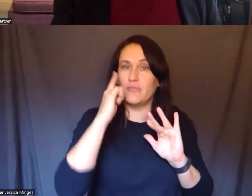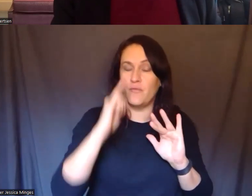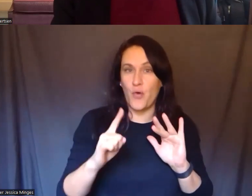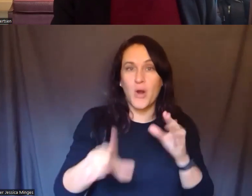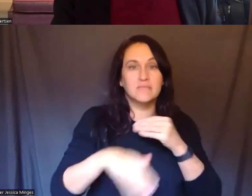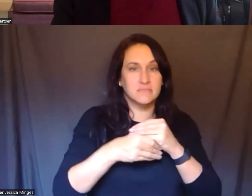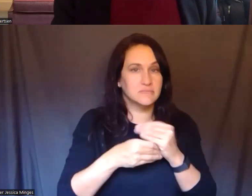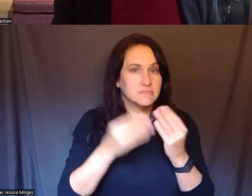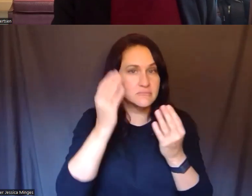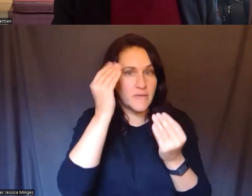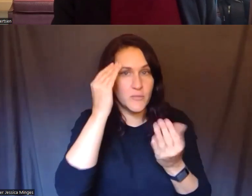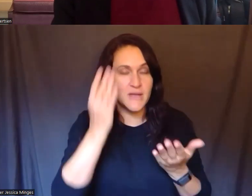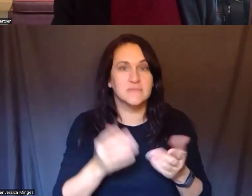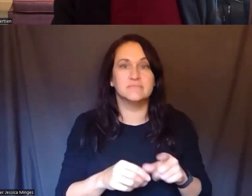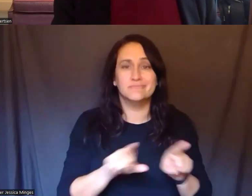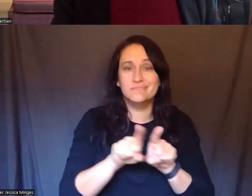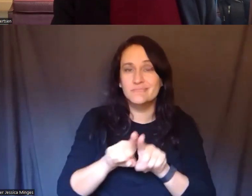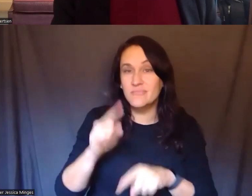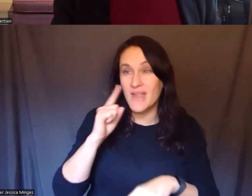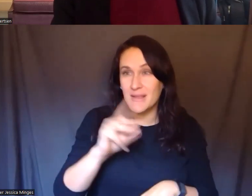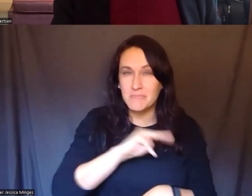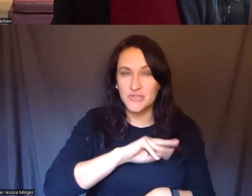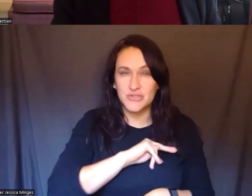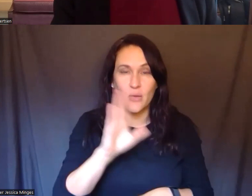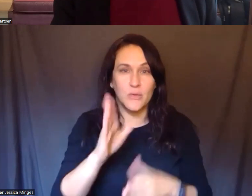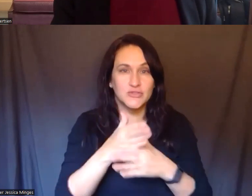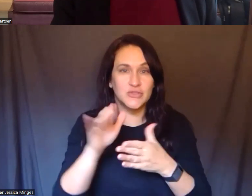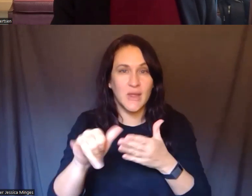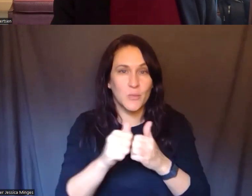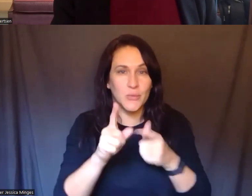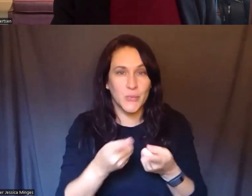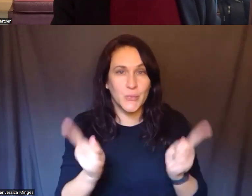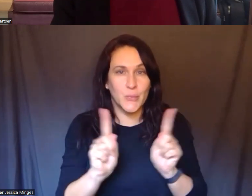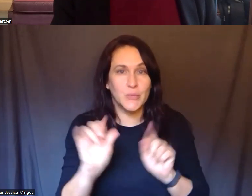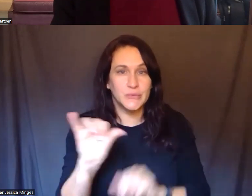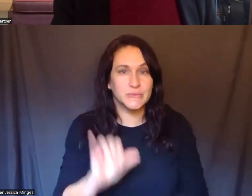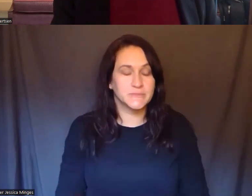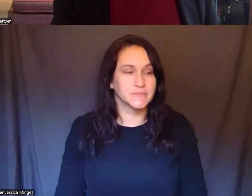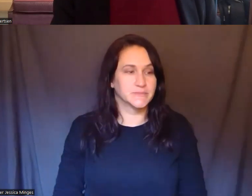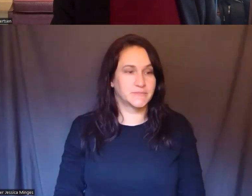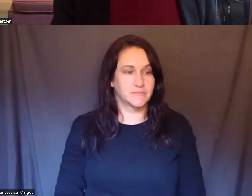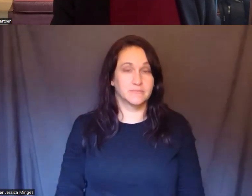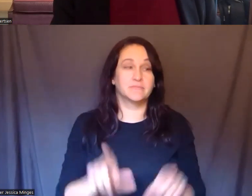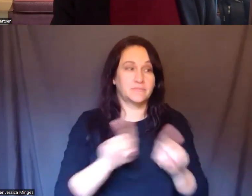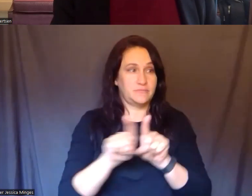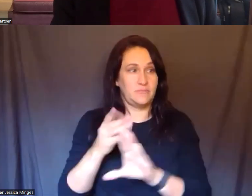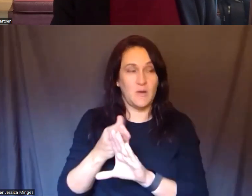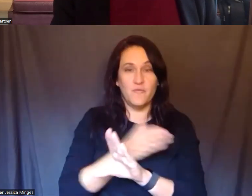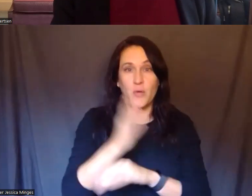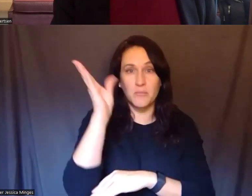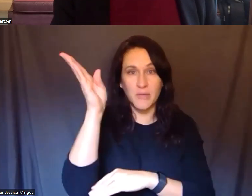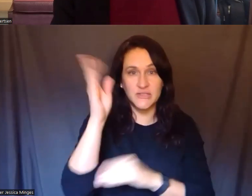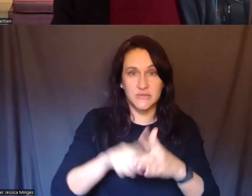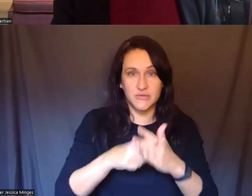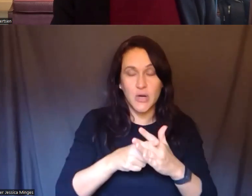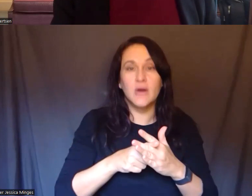additional information. And I'm assuming that Michelle is going to share that with you all. Also, before the presentation started, Peggy